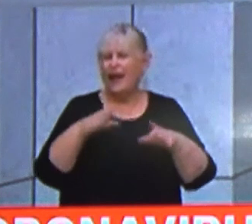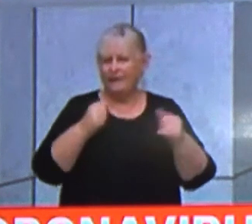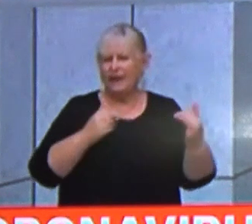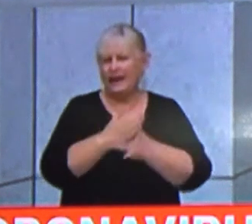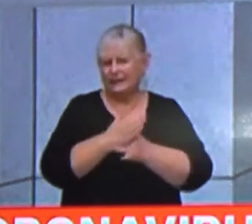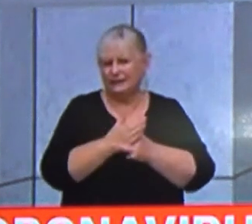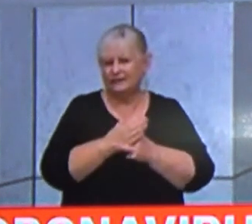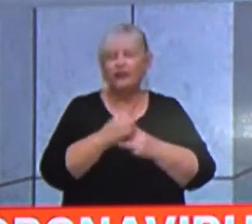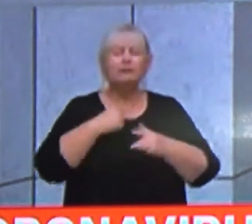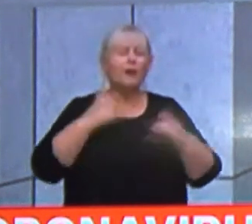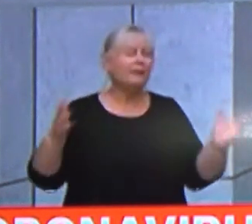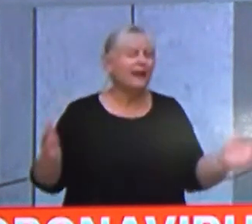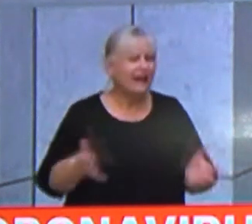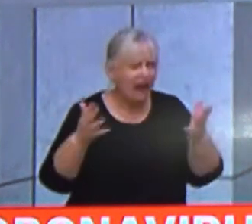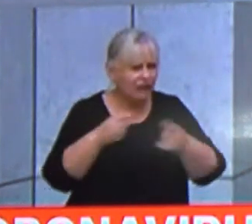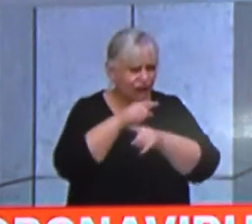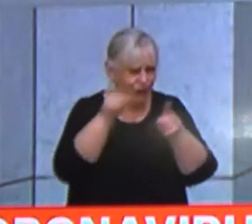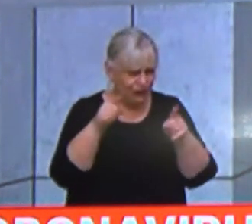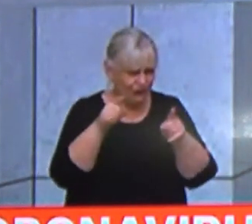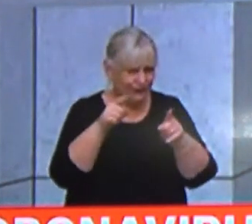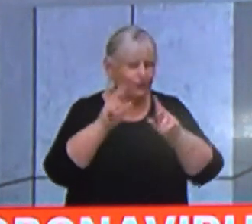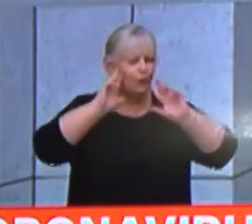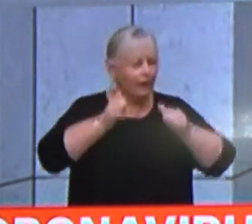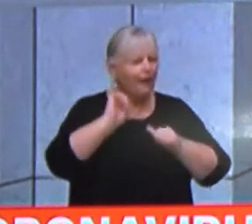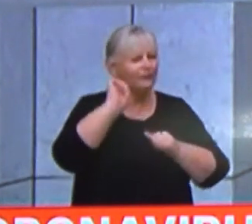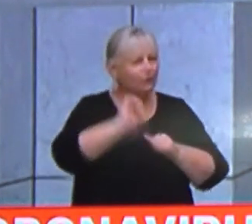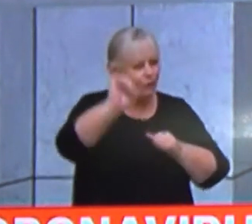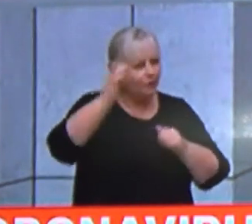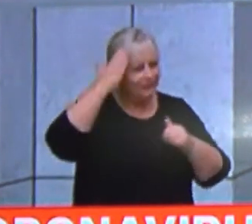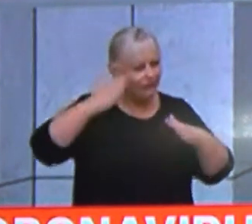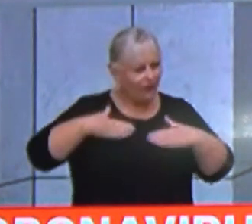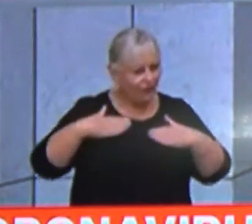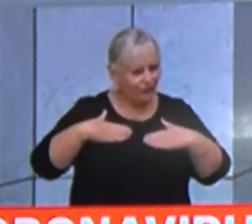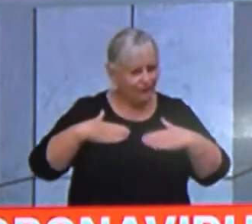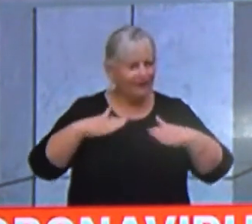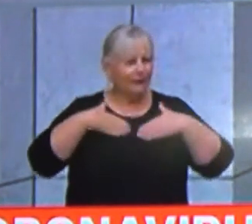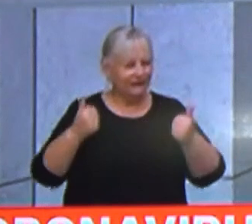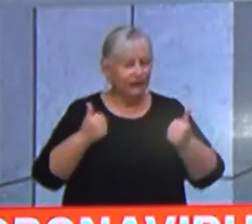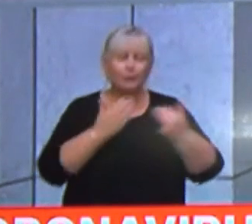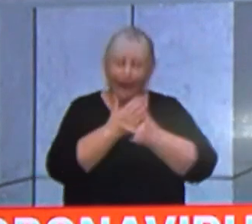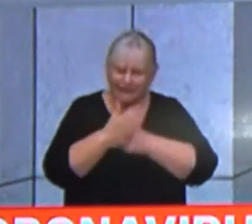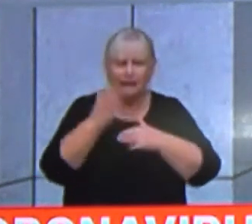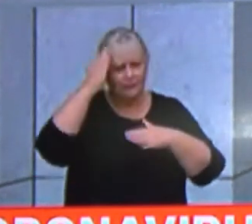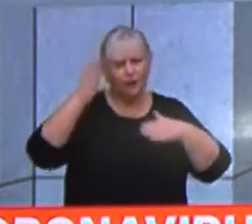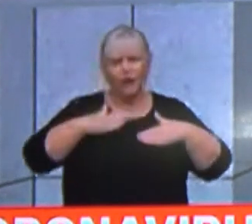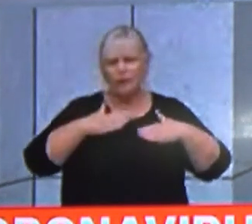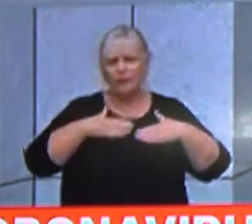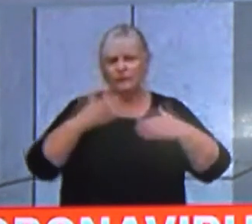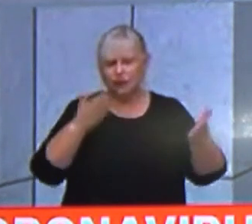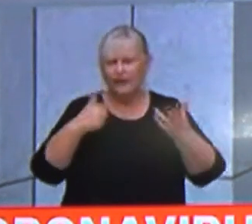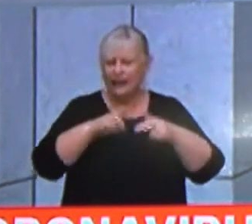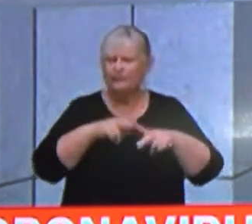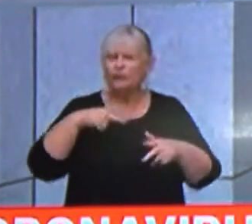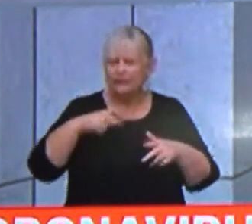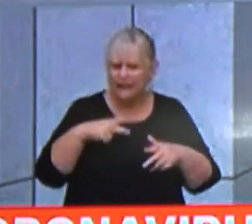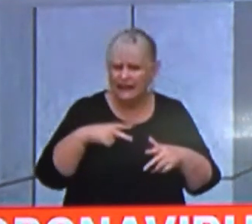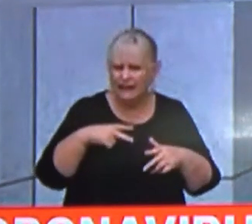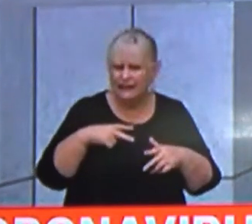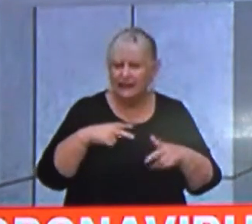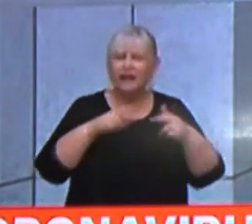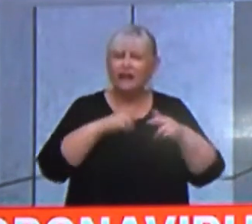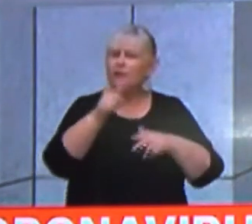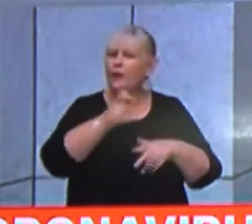the Australian system, as our Prime Minister has referred to it, being opened up, being flexed up to ensure that the mental health